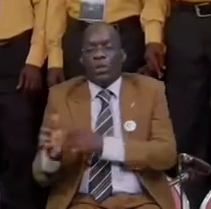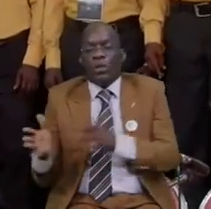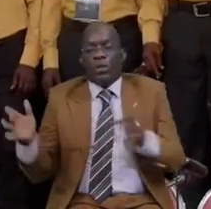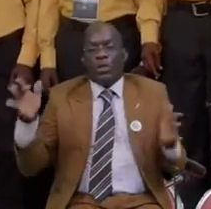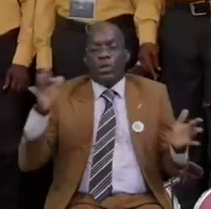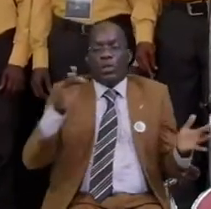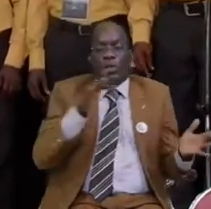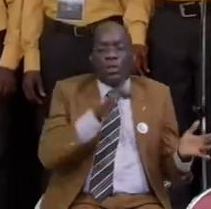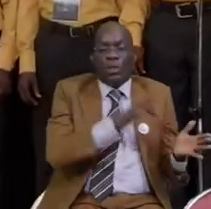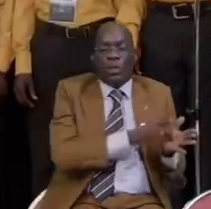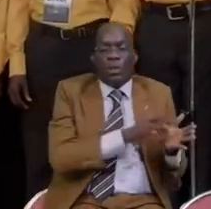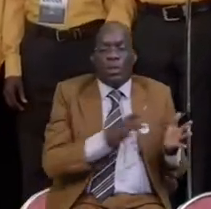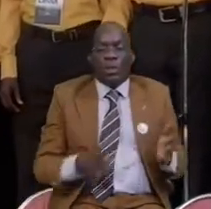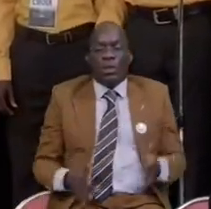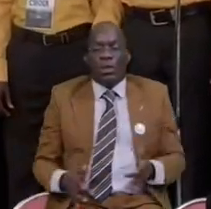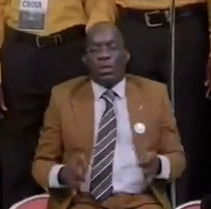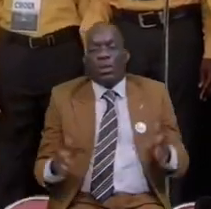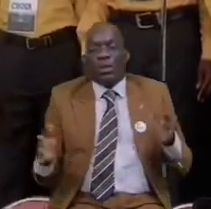Jesus.